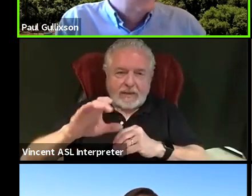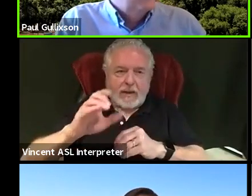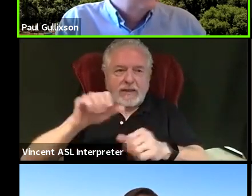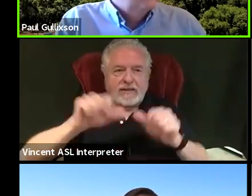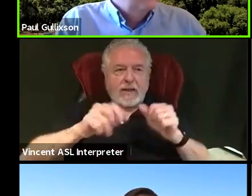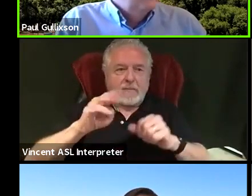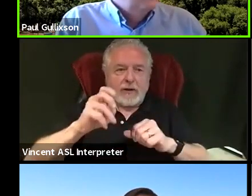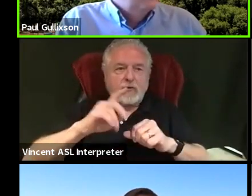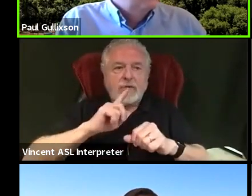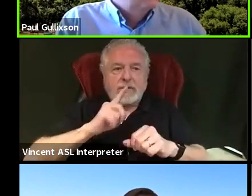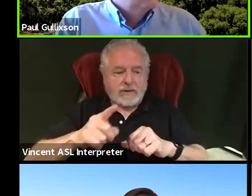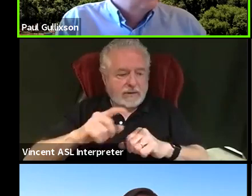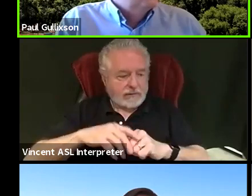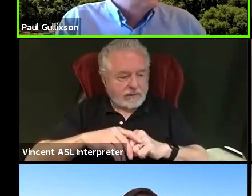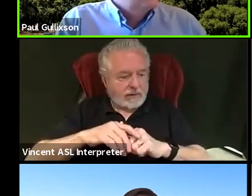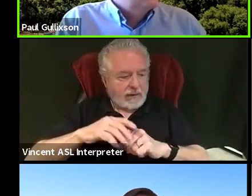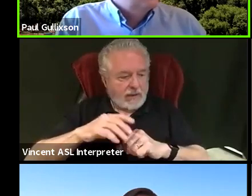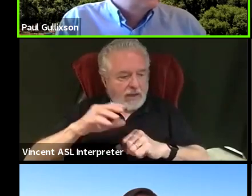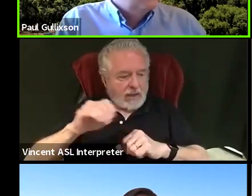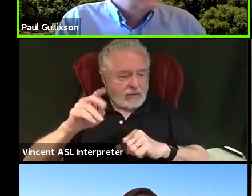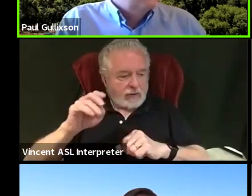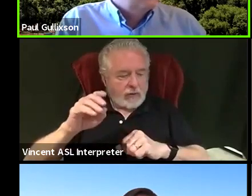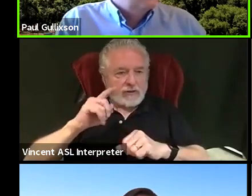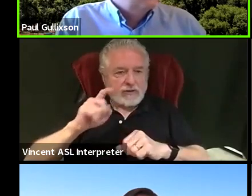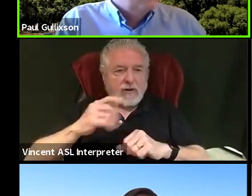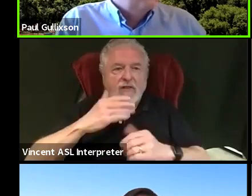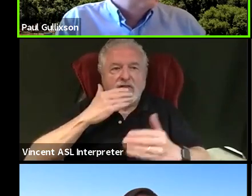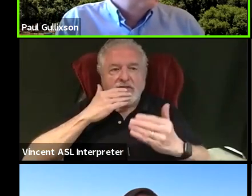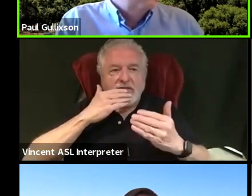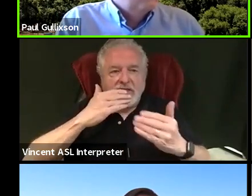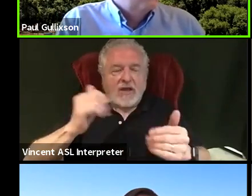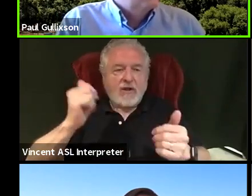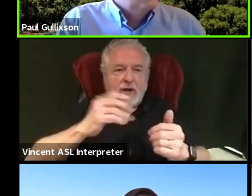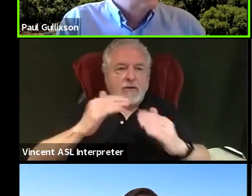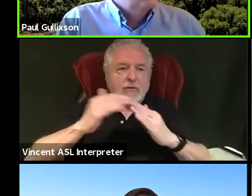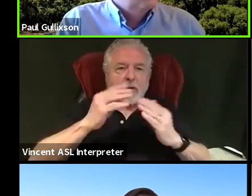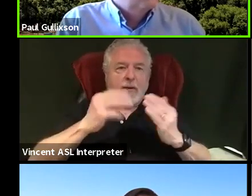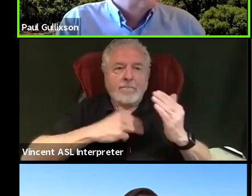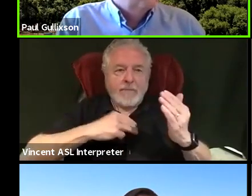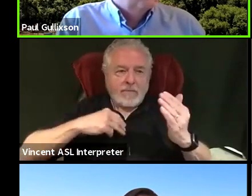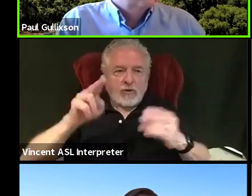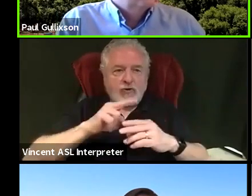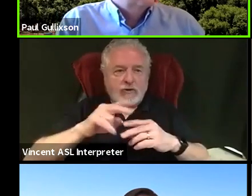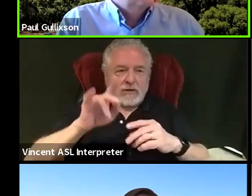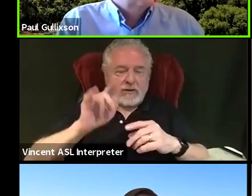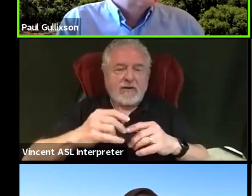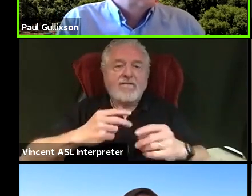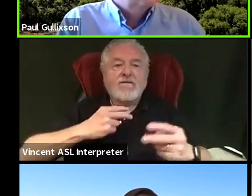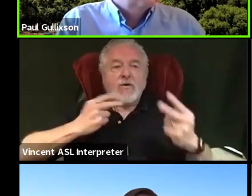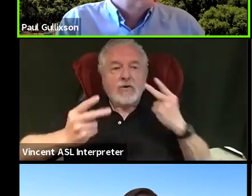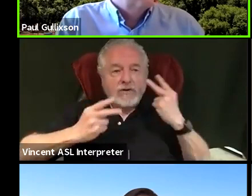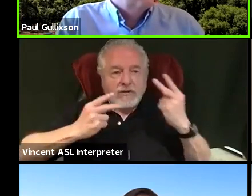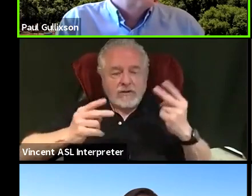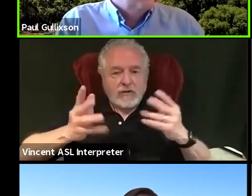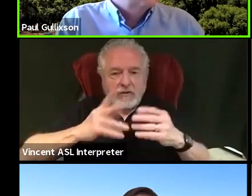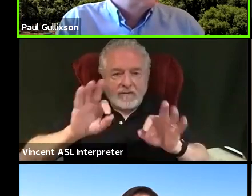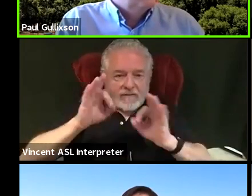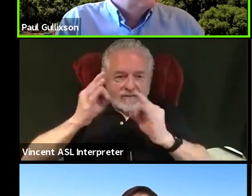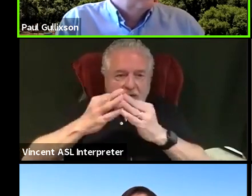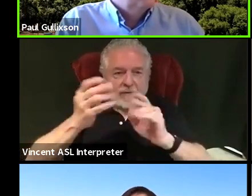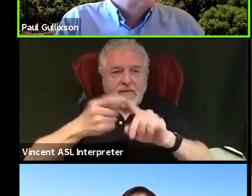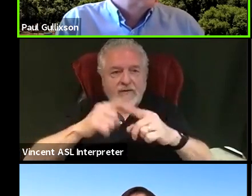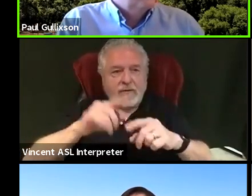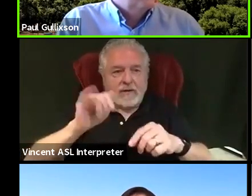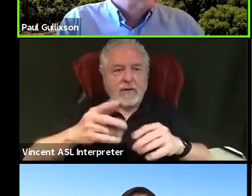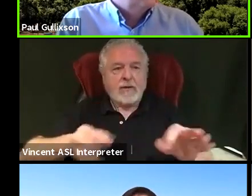matters indeed. And Duro says we should thank all the community members who are using their voices to encourage their family and friends